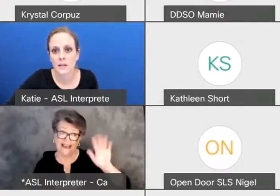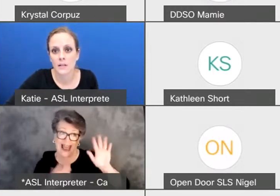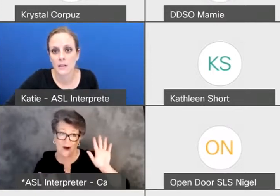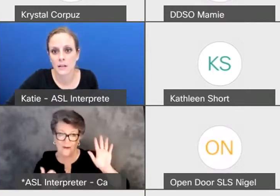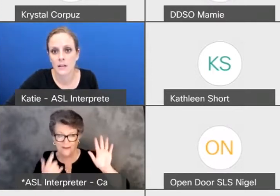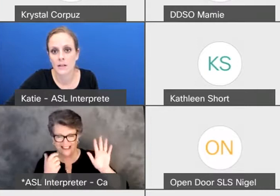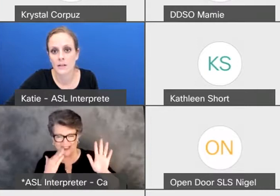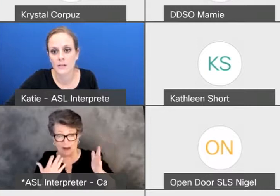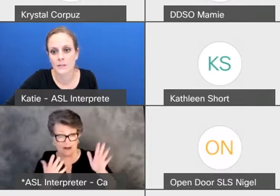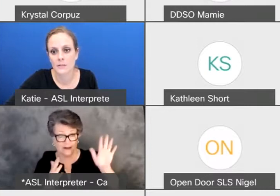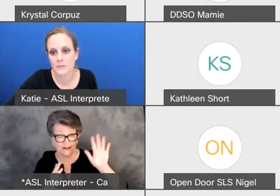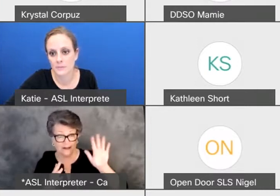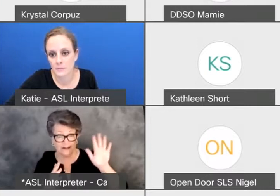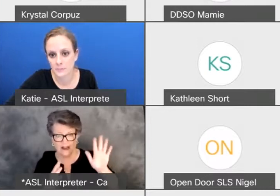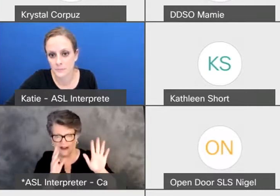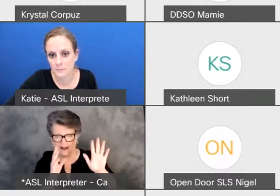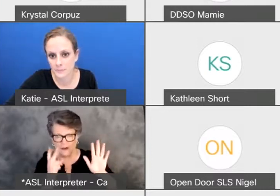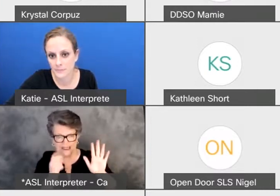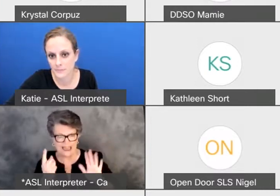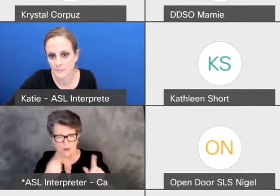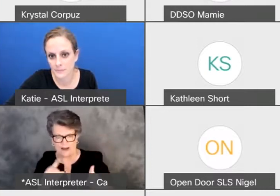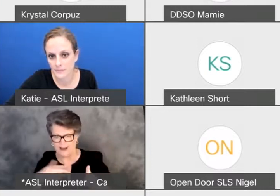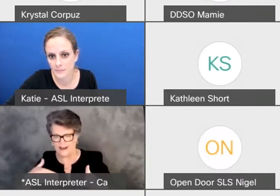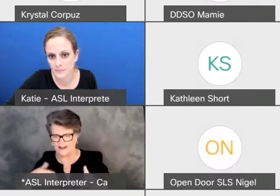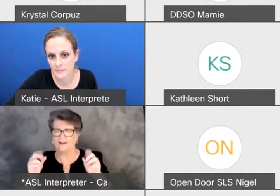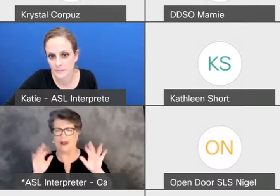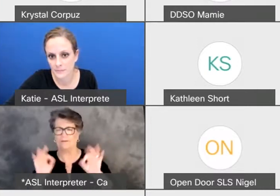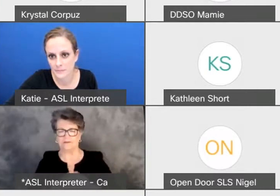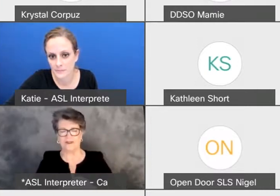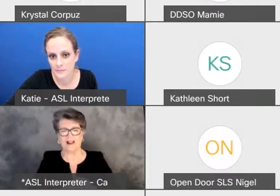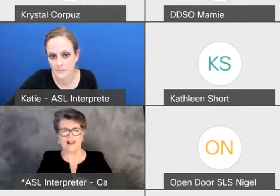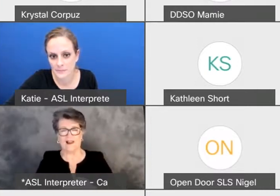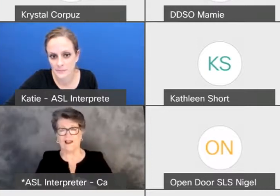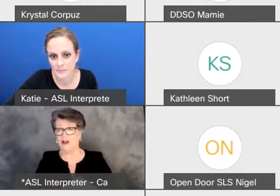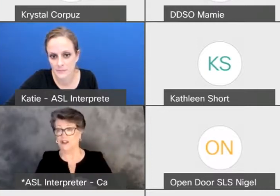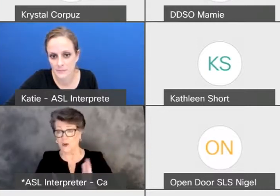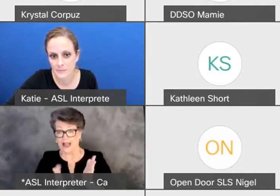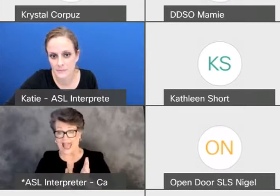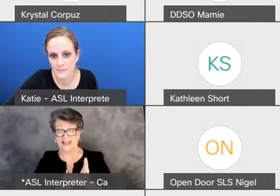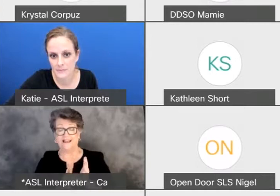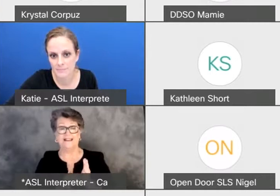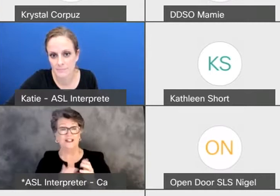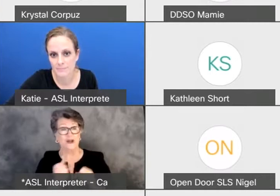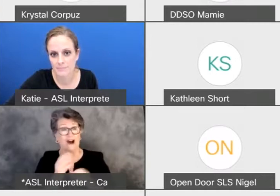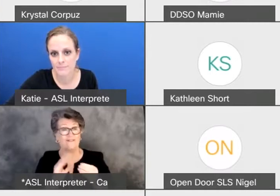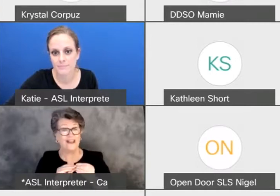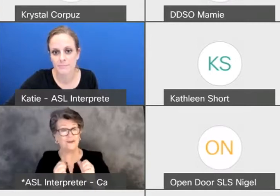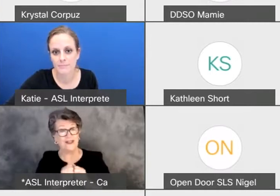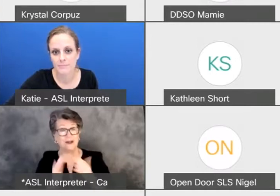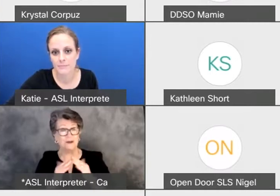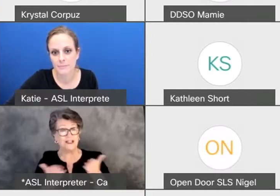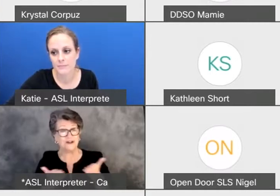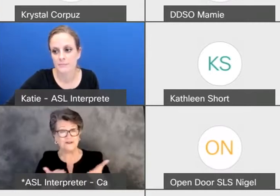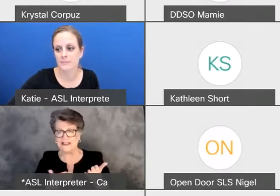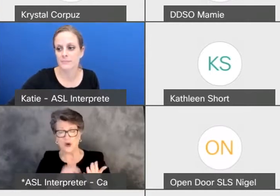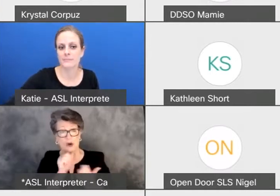think I might. Oh, good. I don't think I missed anyone yet. Awesome. So again, Coffee with Community Services today. Let's go over your agenda